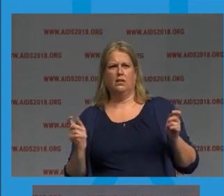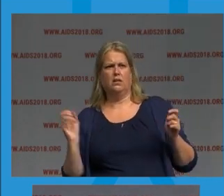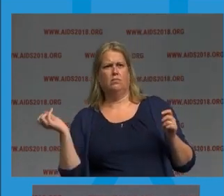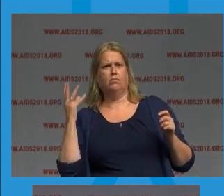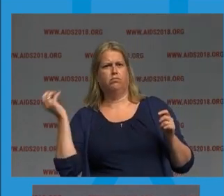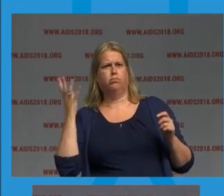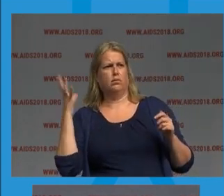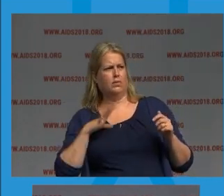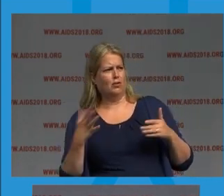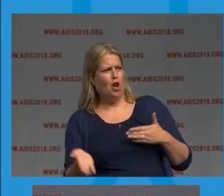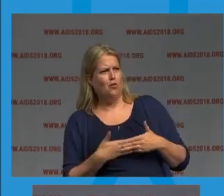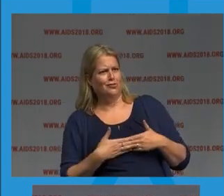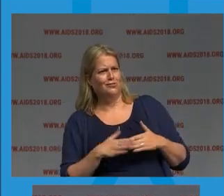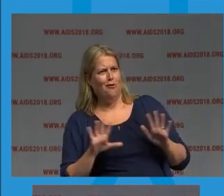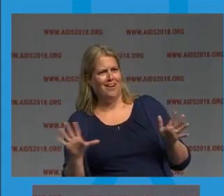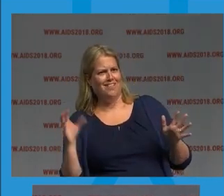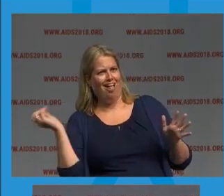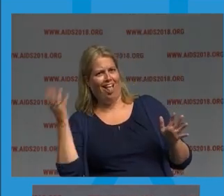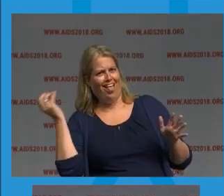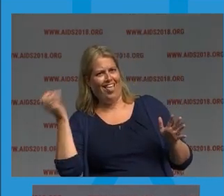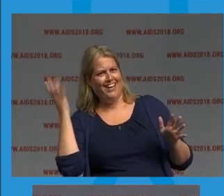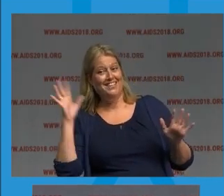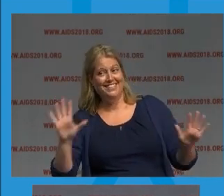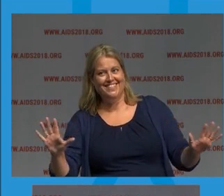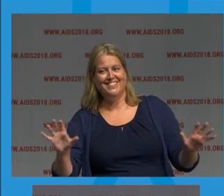door? Okay, good.